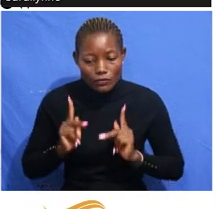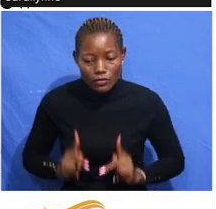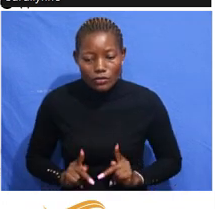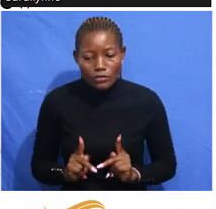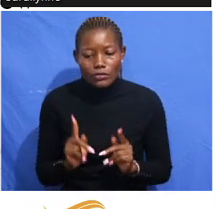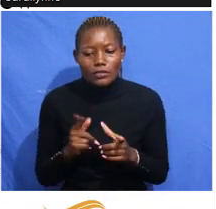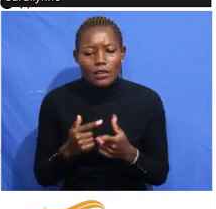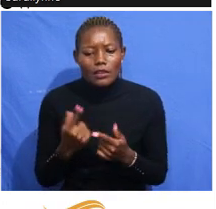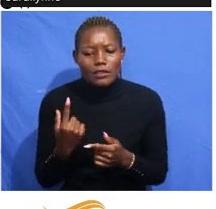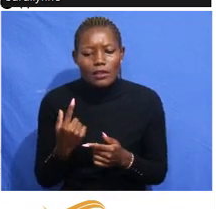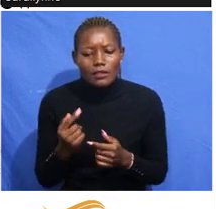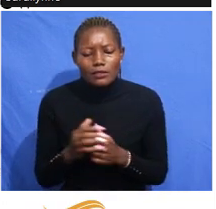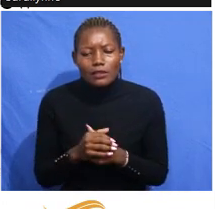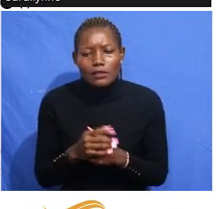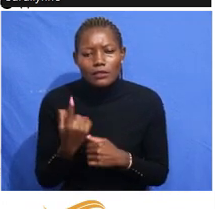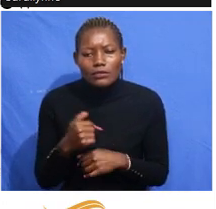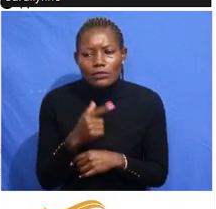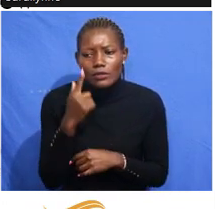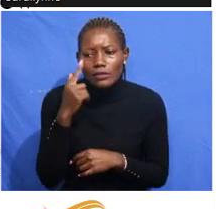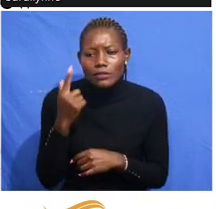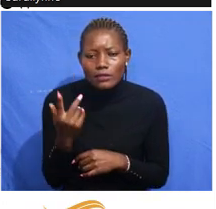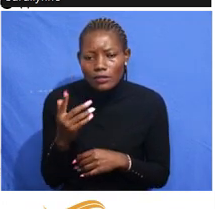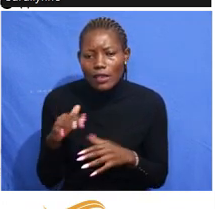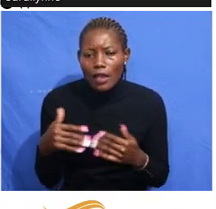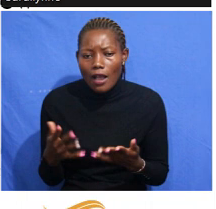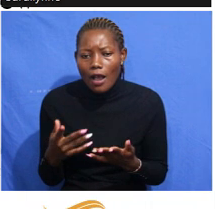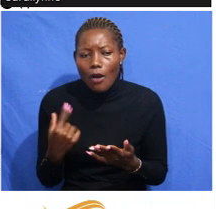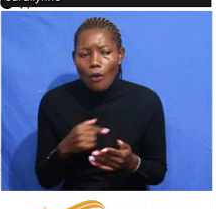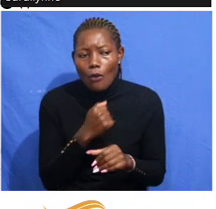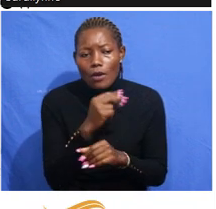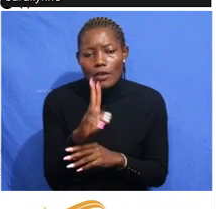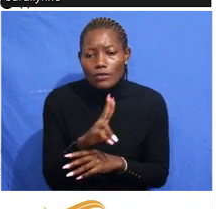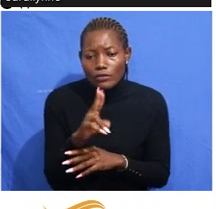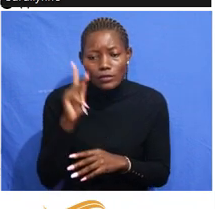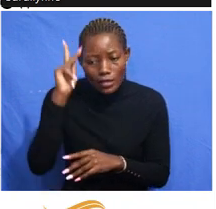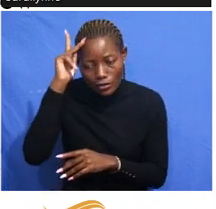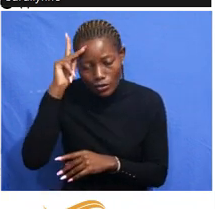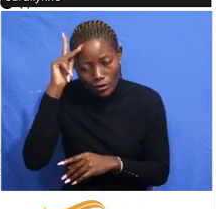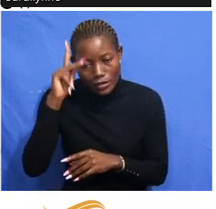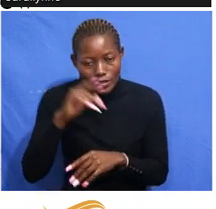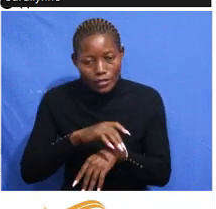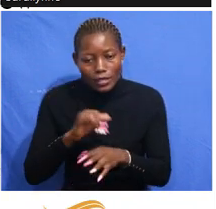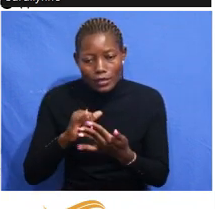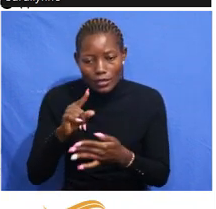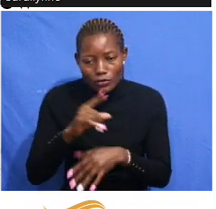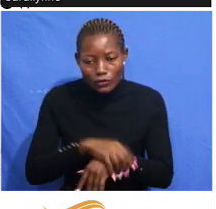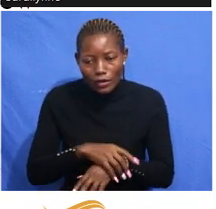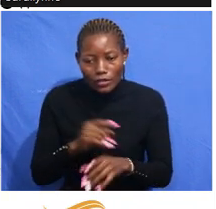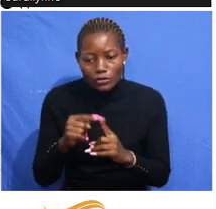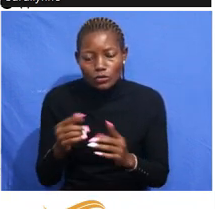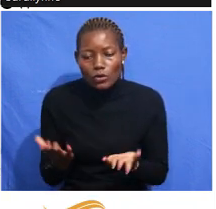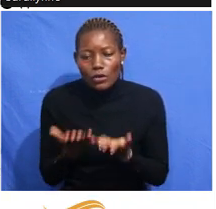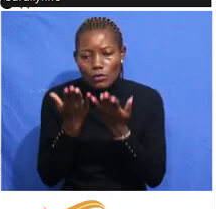at how do you use the anatomy and physiology knowledge that you have gotten to improve